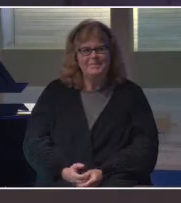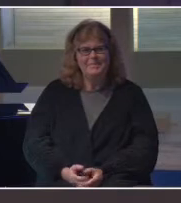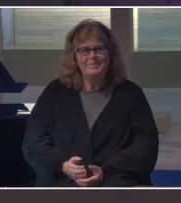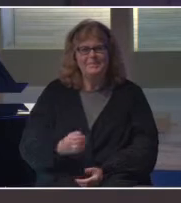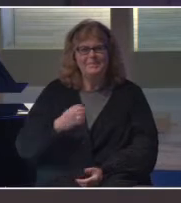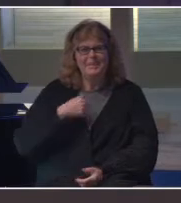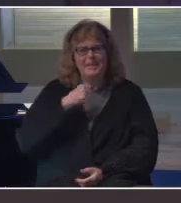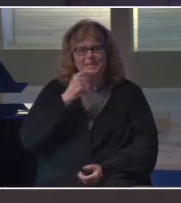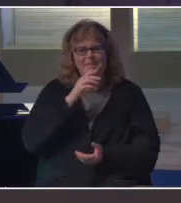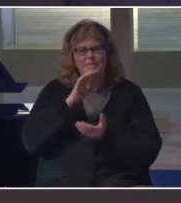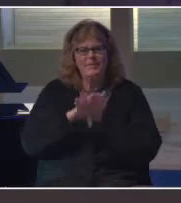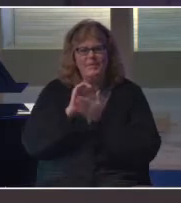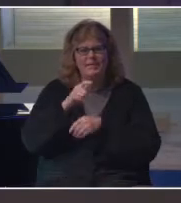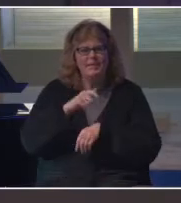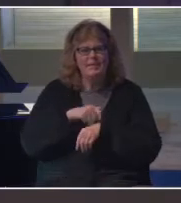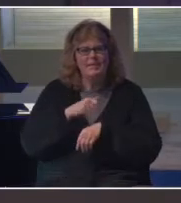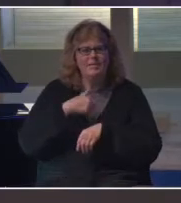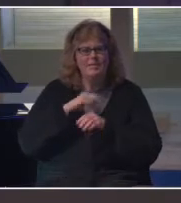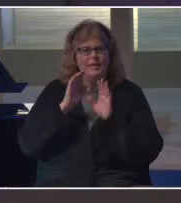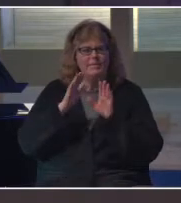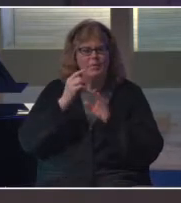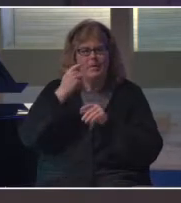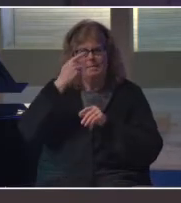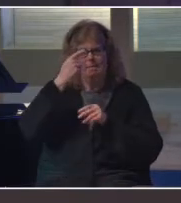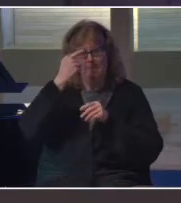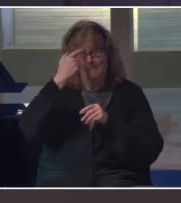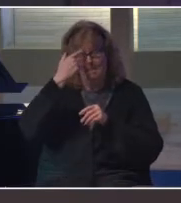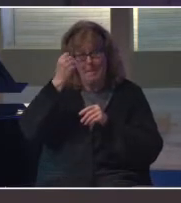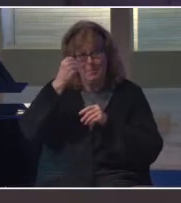Like I tell my wife all the time, I got a great memory, it's just short.